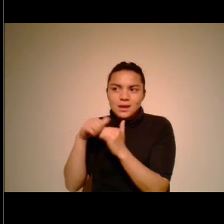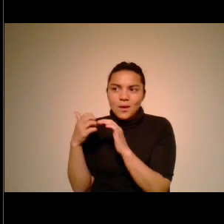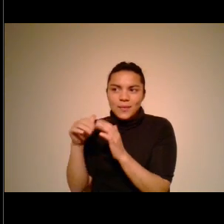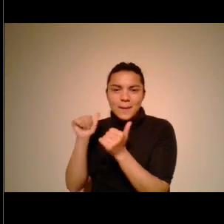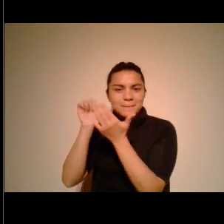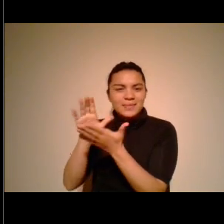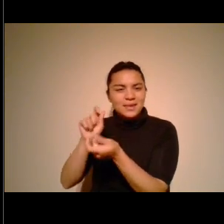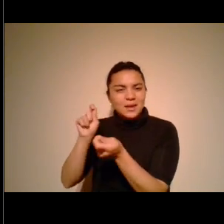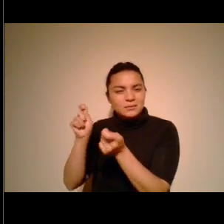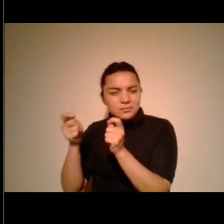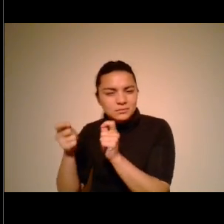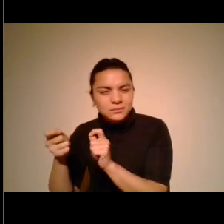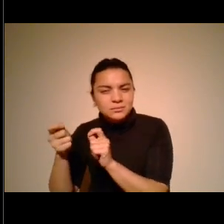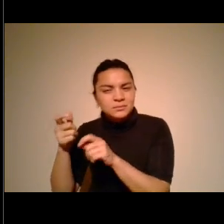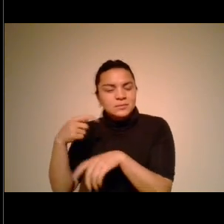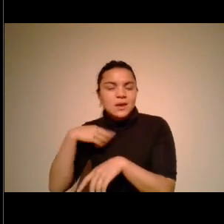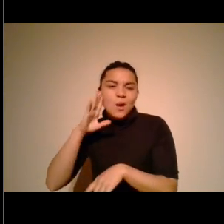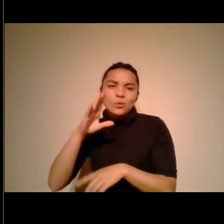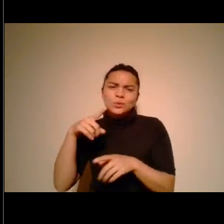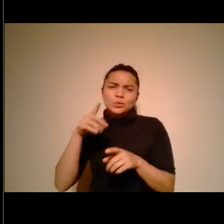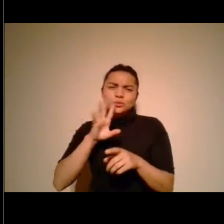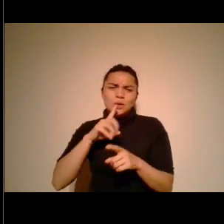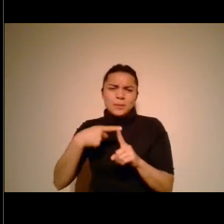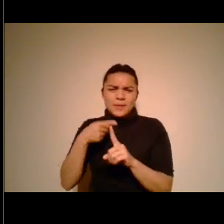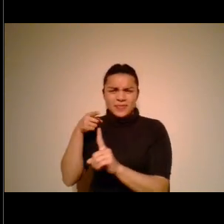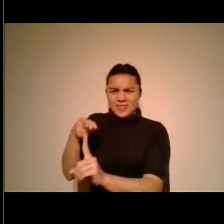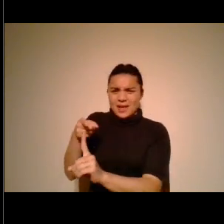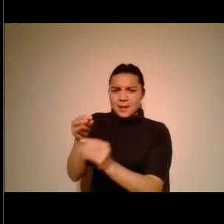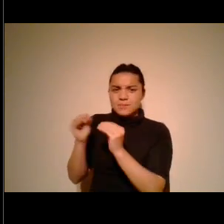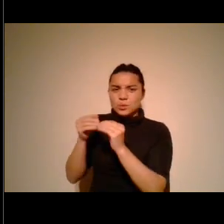that during the question and answer session, but